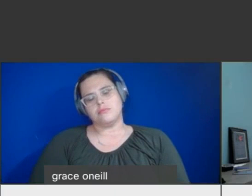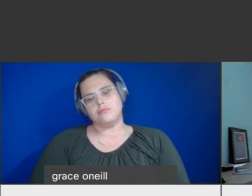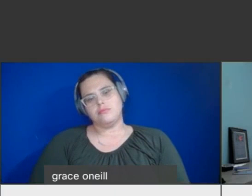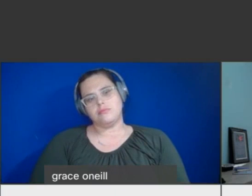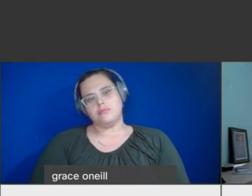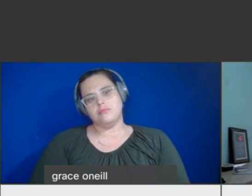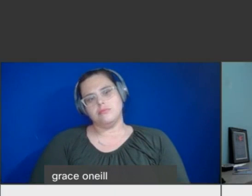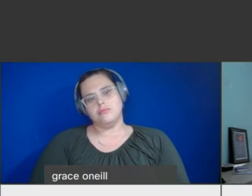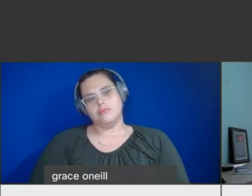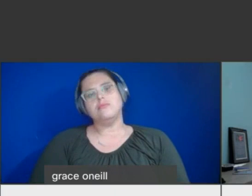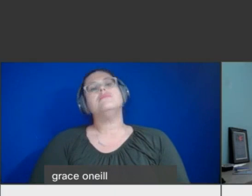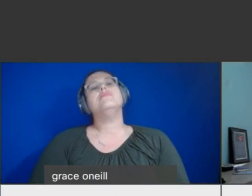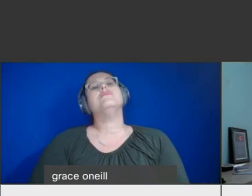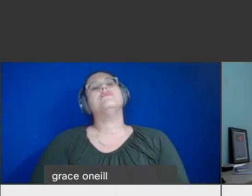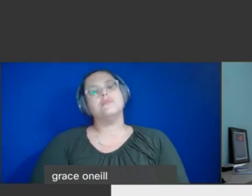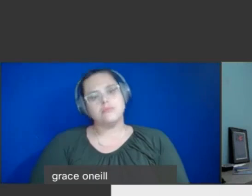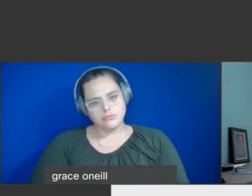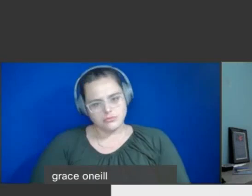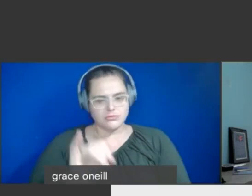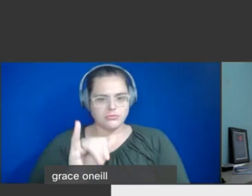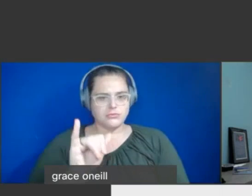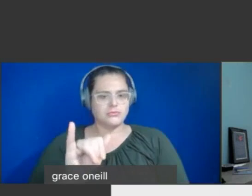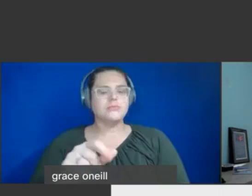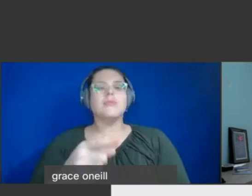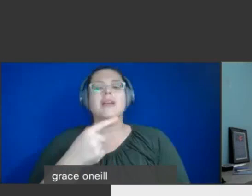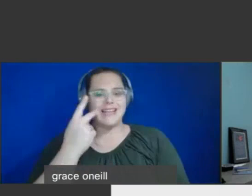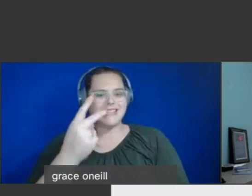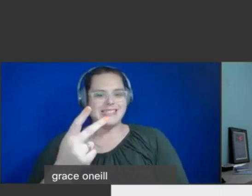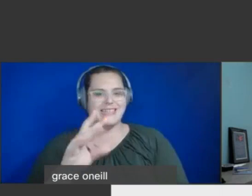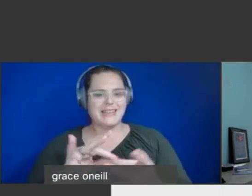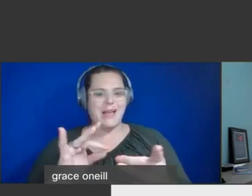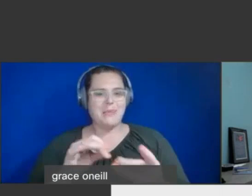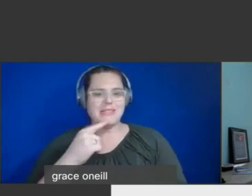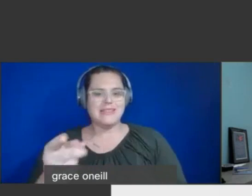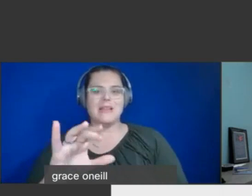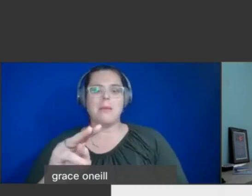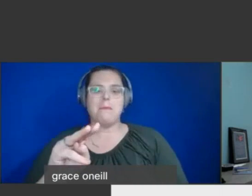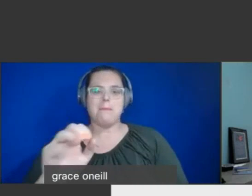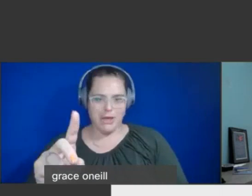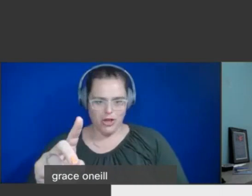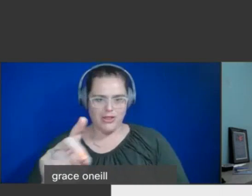Oh, the Maryland Board of Licensing system was down for some time. Yeah, so